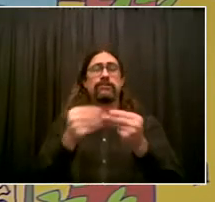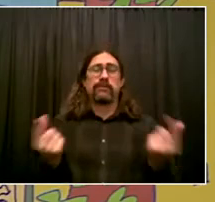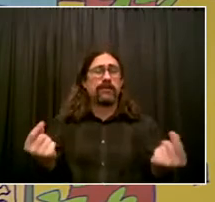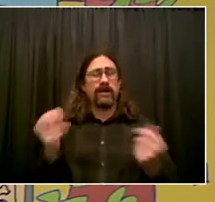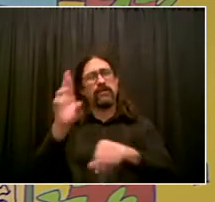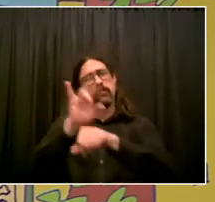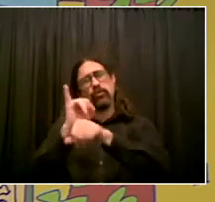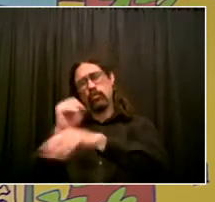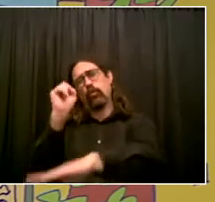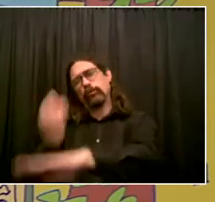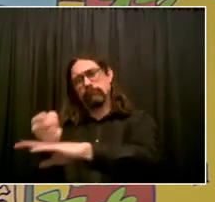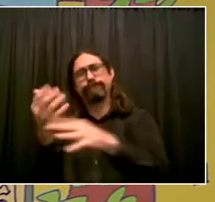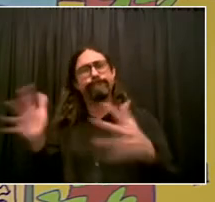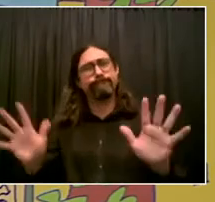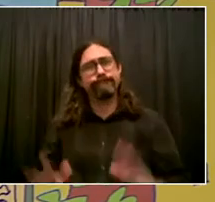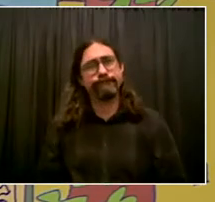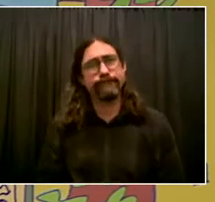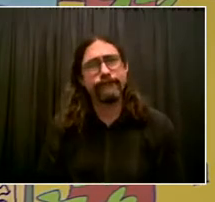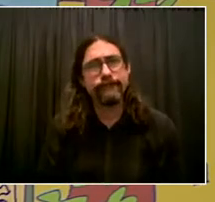we started today,